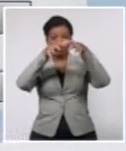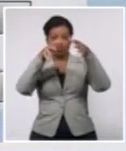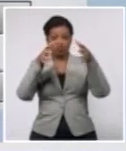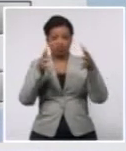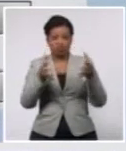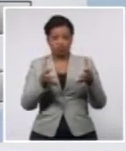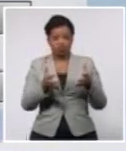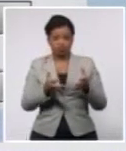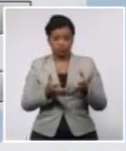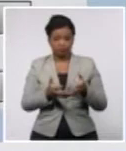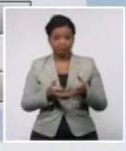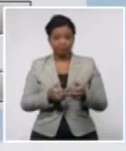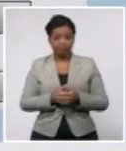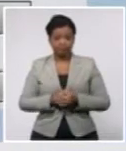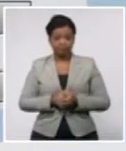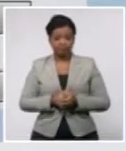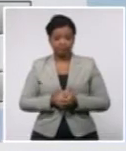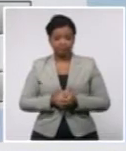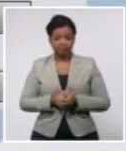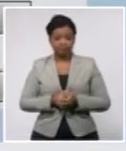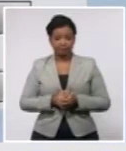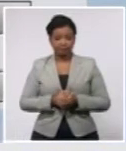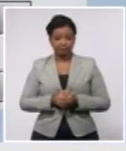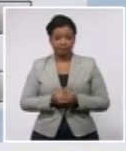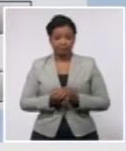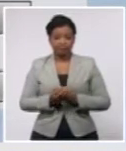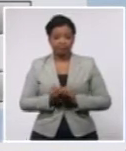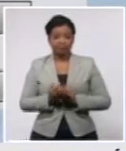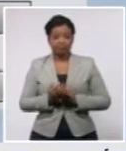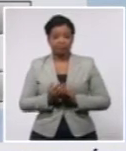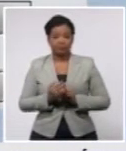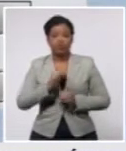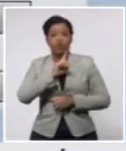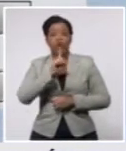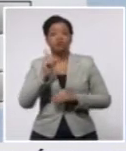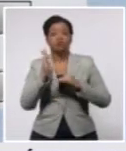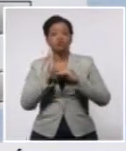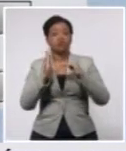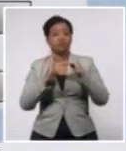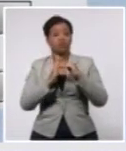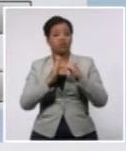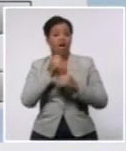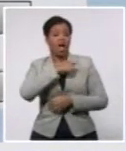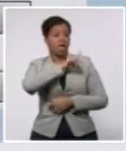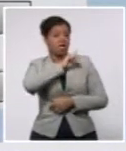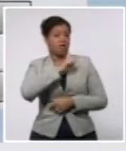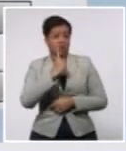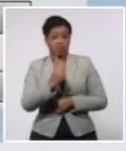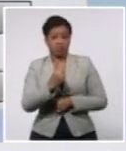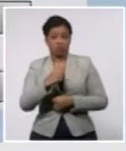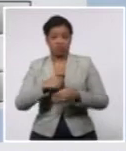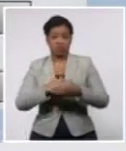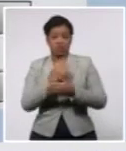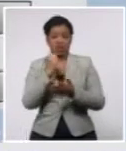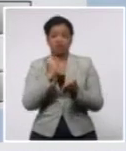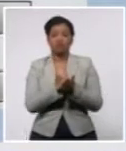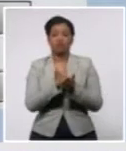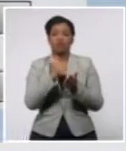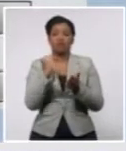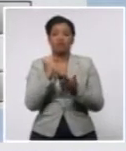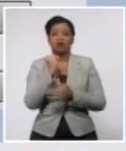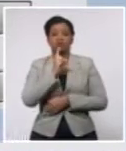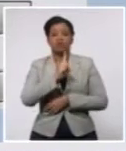3,743 people died in the world, due to this disease for